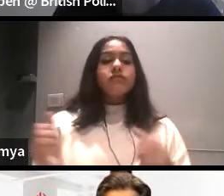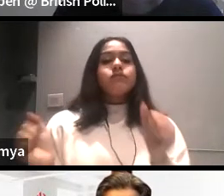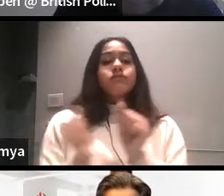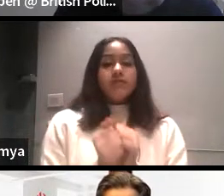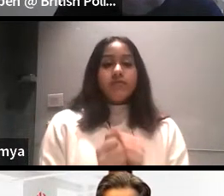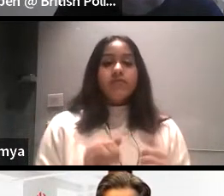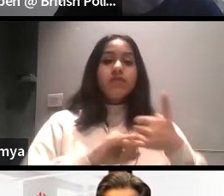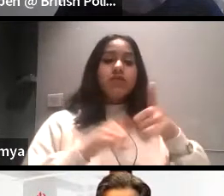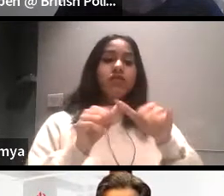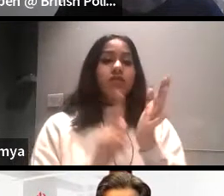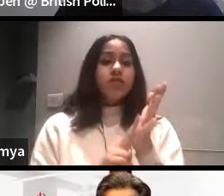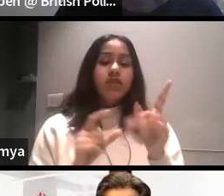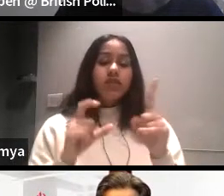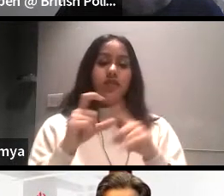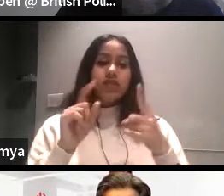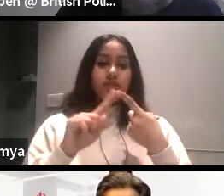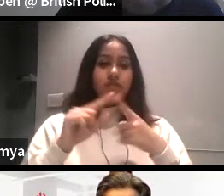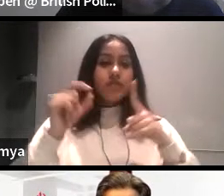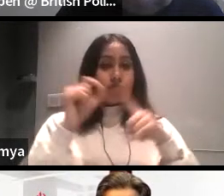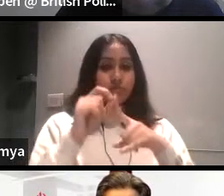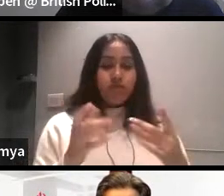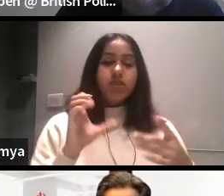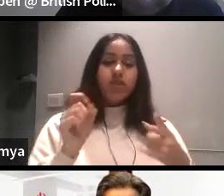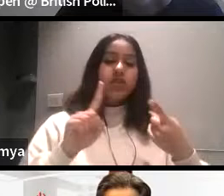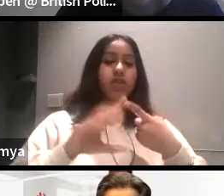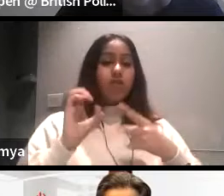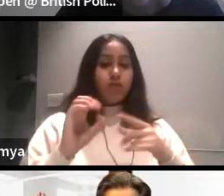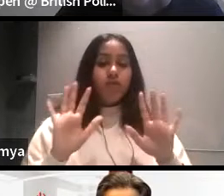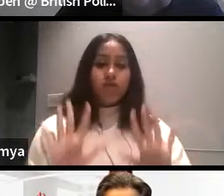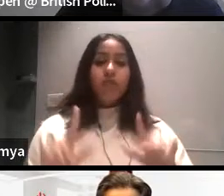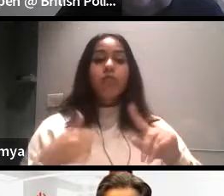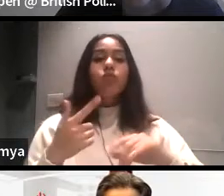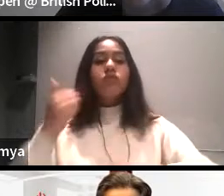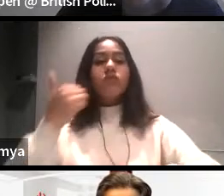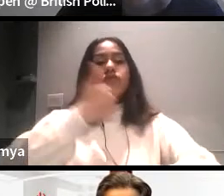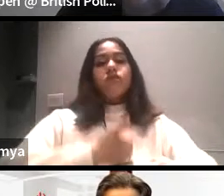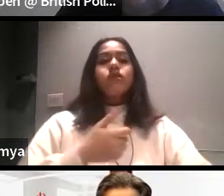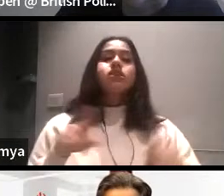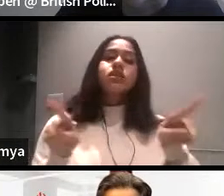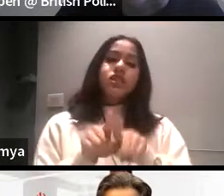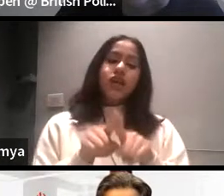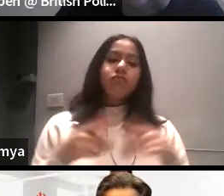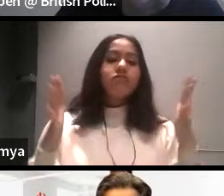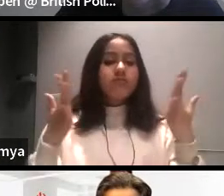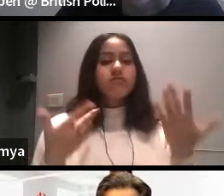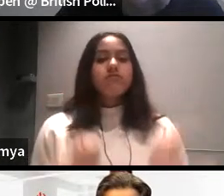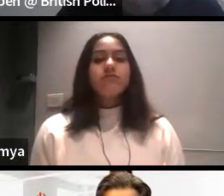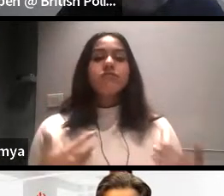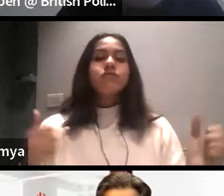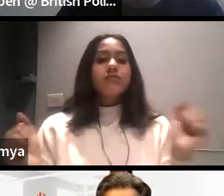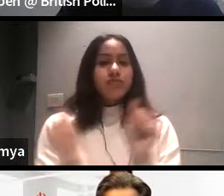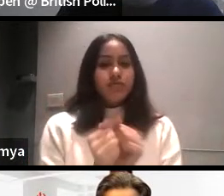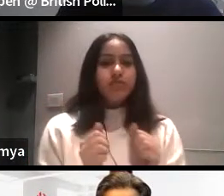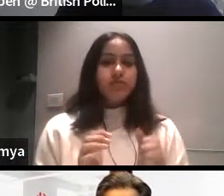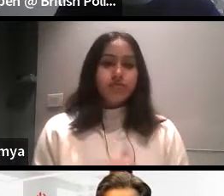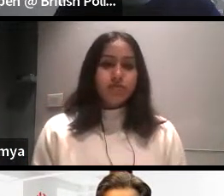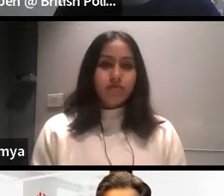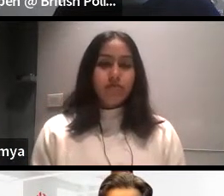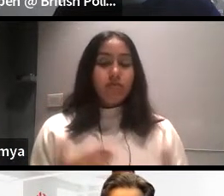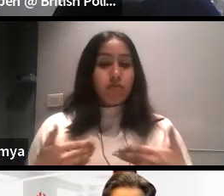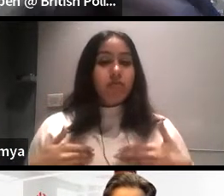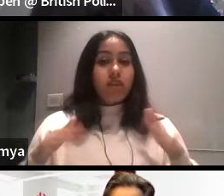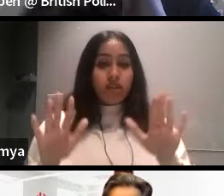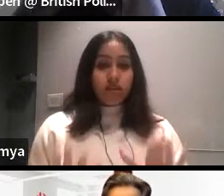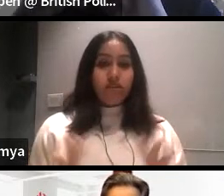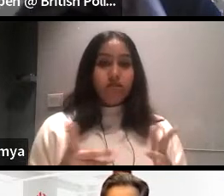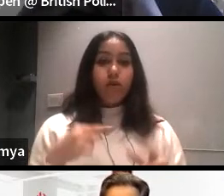Mr. Sandeep Bhargava, Founder and CEO, Lead EdTech. Great pleasure to have you with us, sir. And we have an